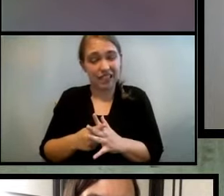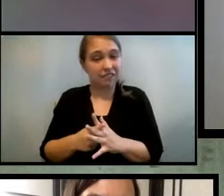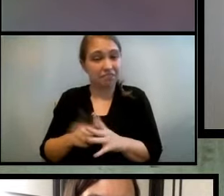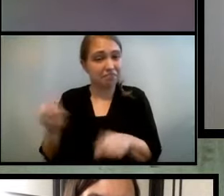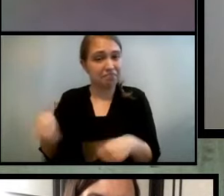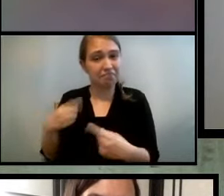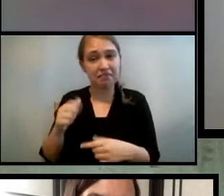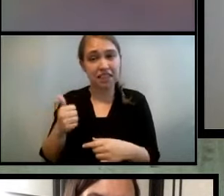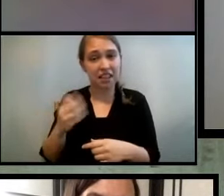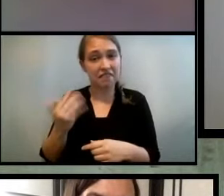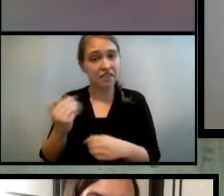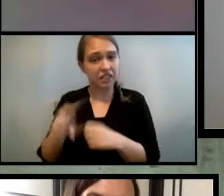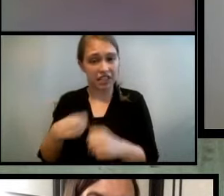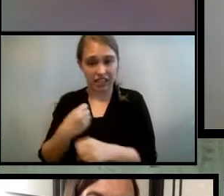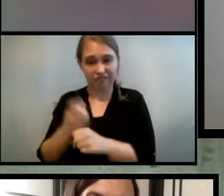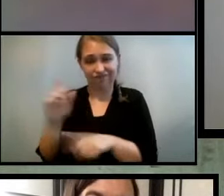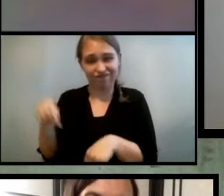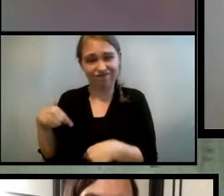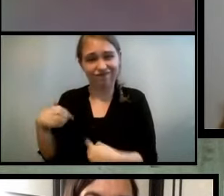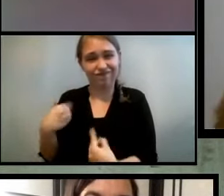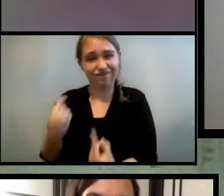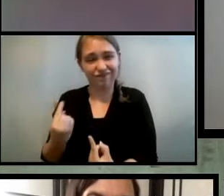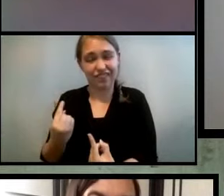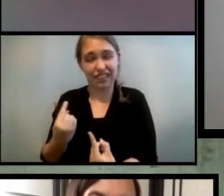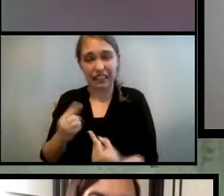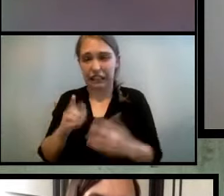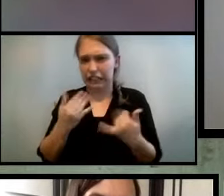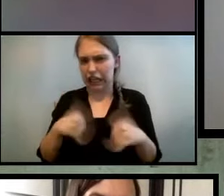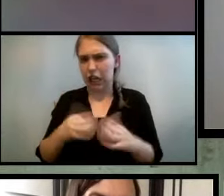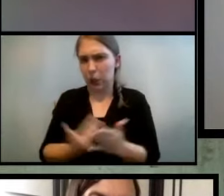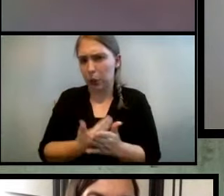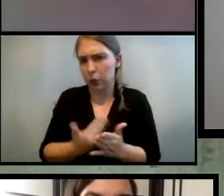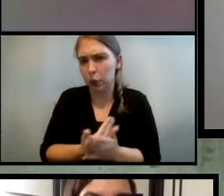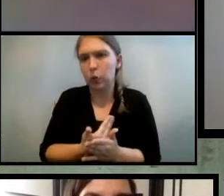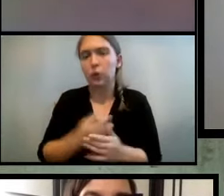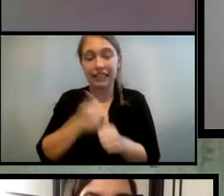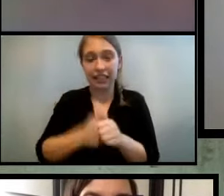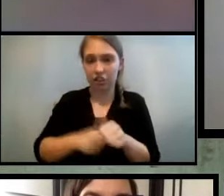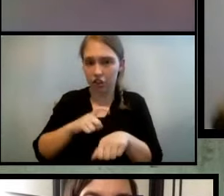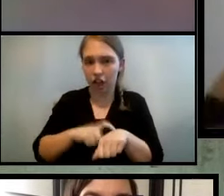10, 15 years now. And each time it's rediscovered and